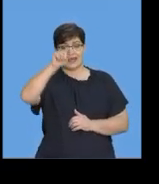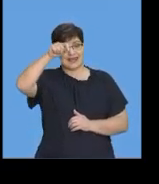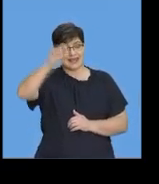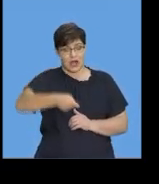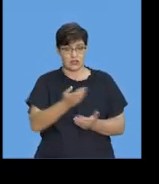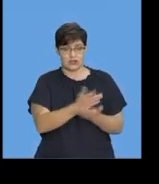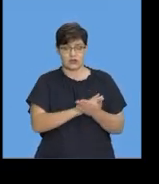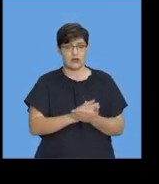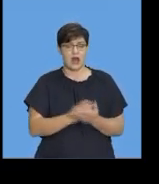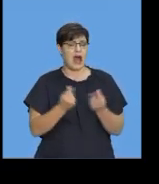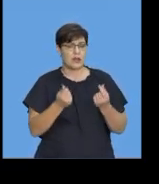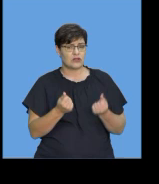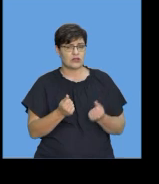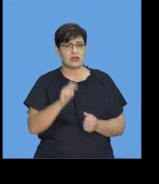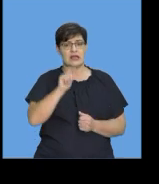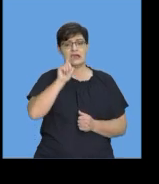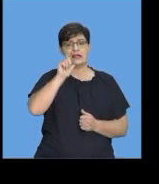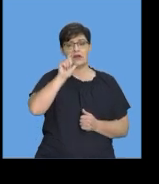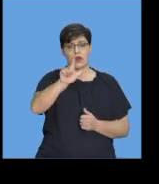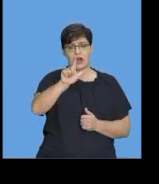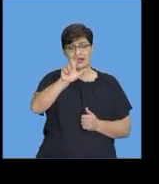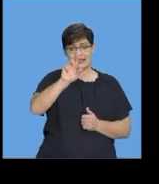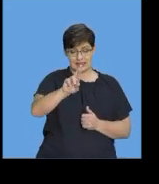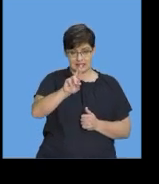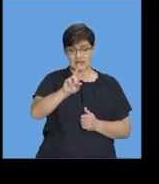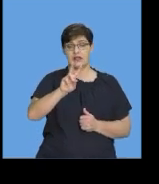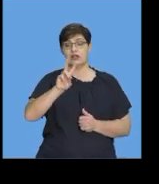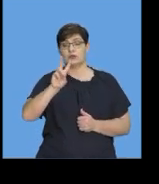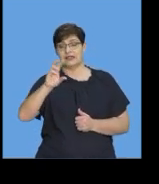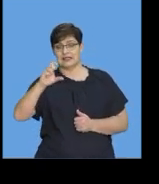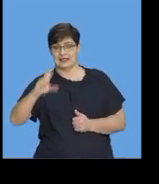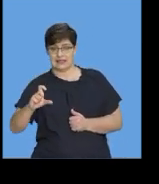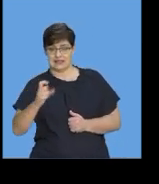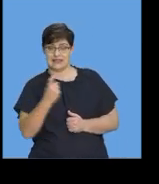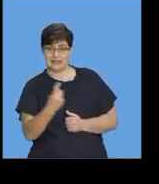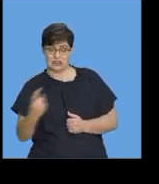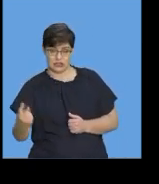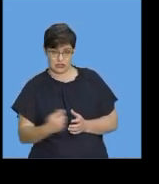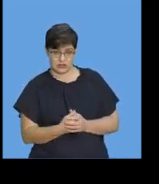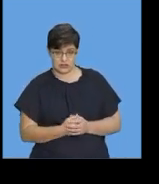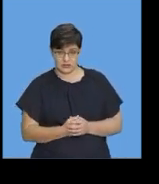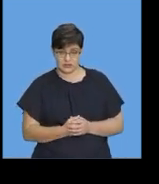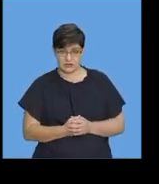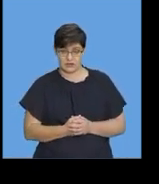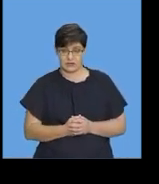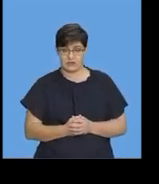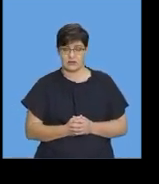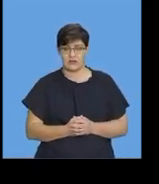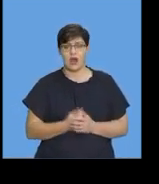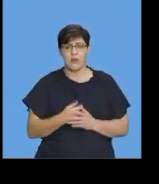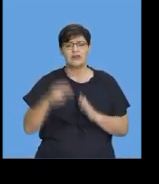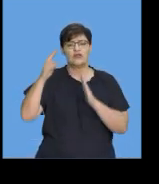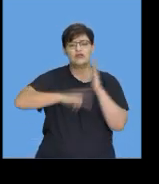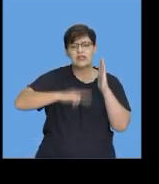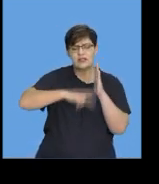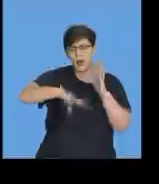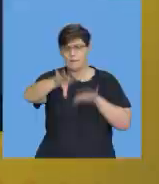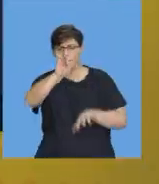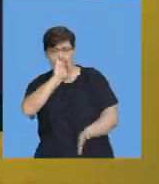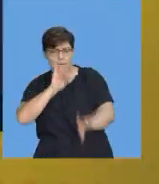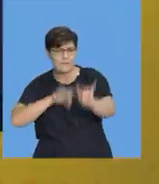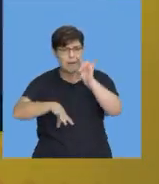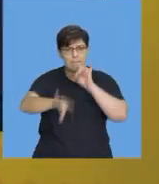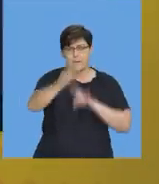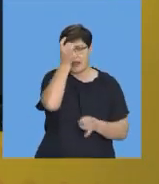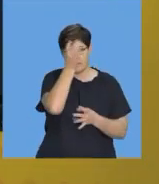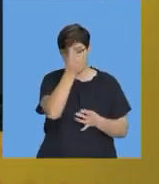120,000 shares at 7 Rand and 20 cents each. Important. Watch when you are reading how to extract